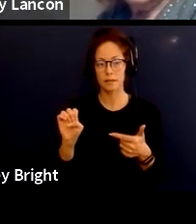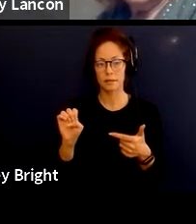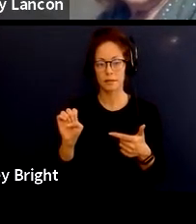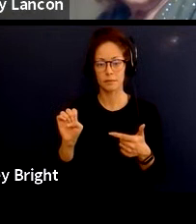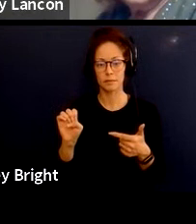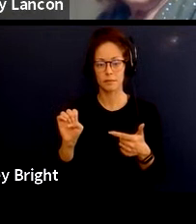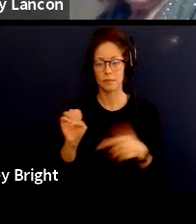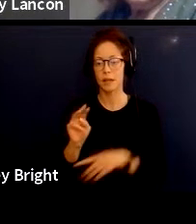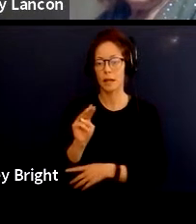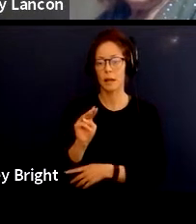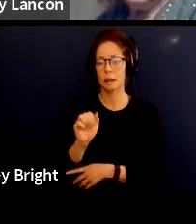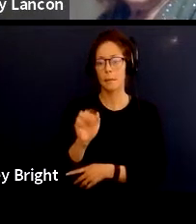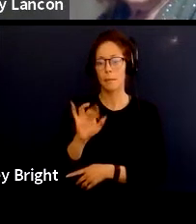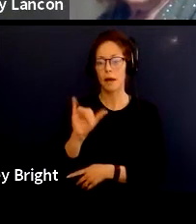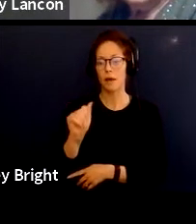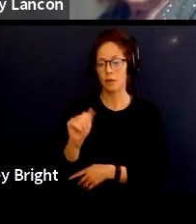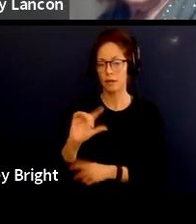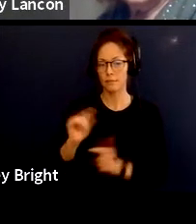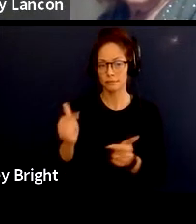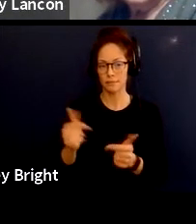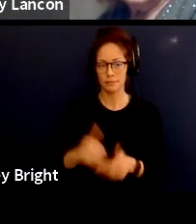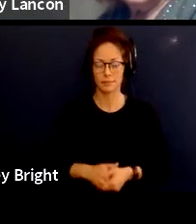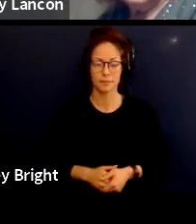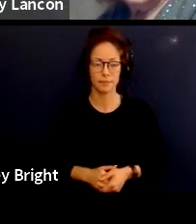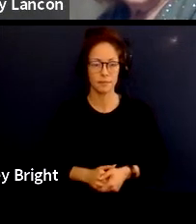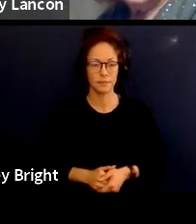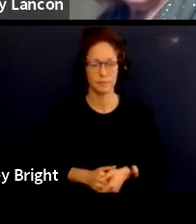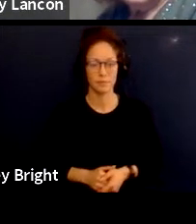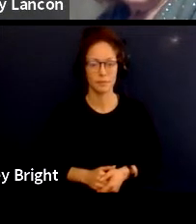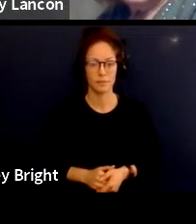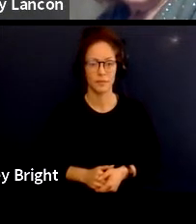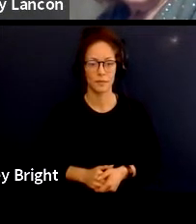Myra, your microphone is enabled.